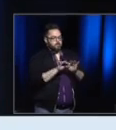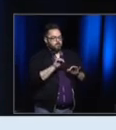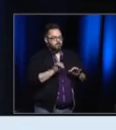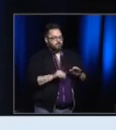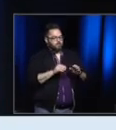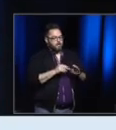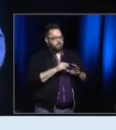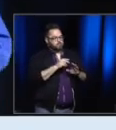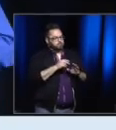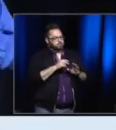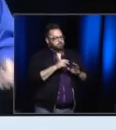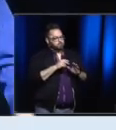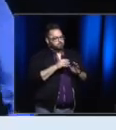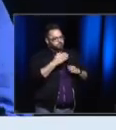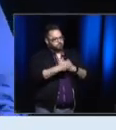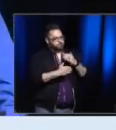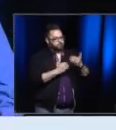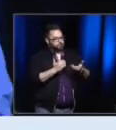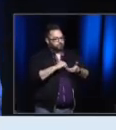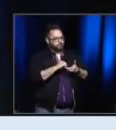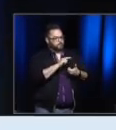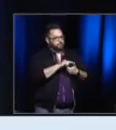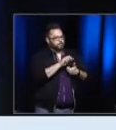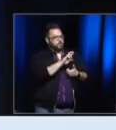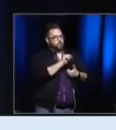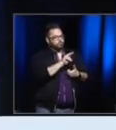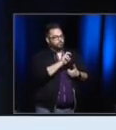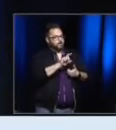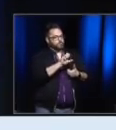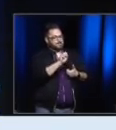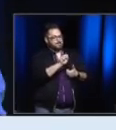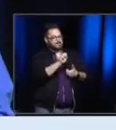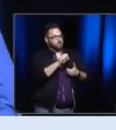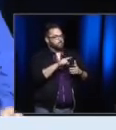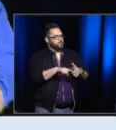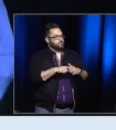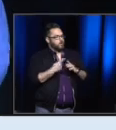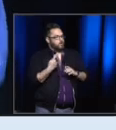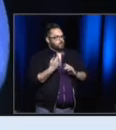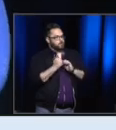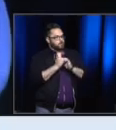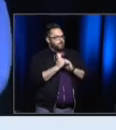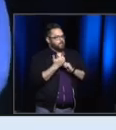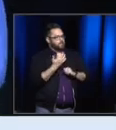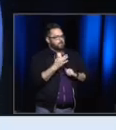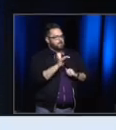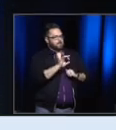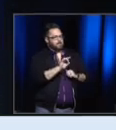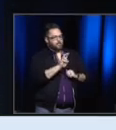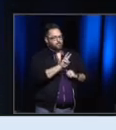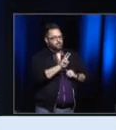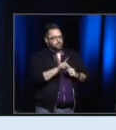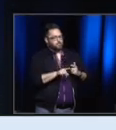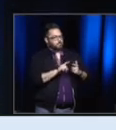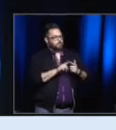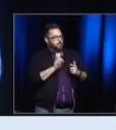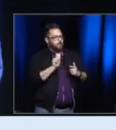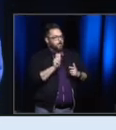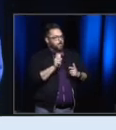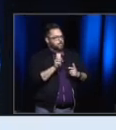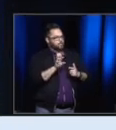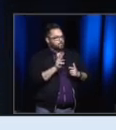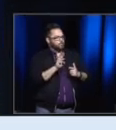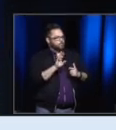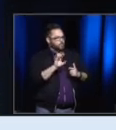in each decade, starting with Rachel Smolker, who started the project with me in 1982. And I can also mention Andrew Richards in this decade.